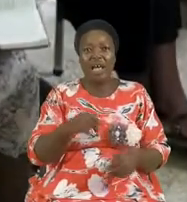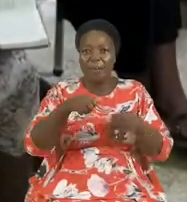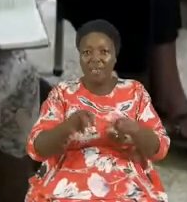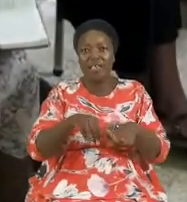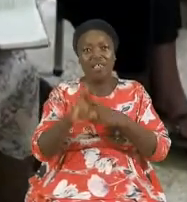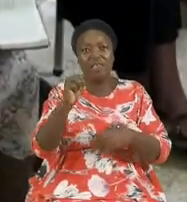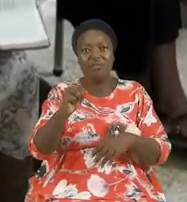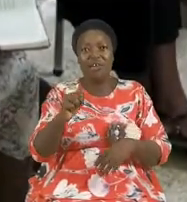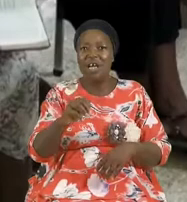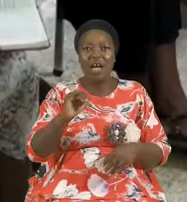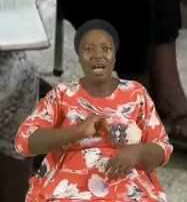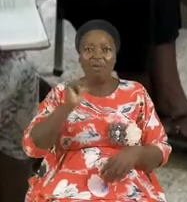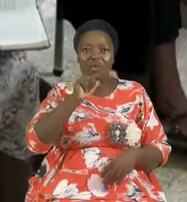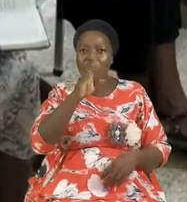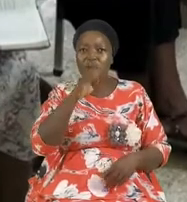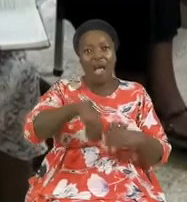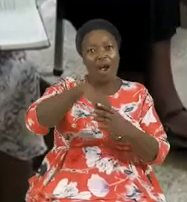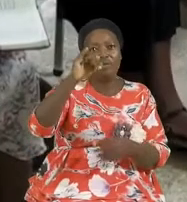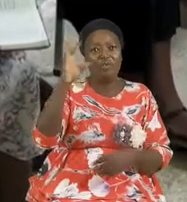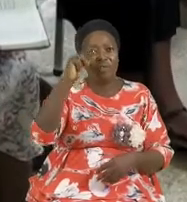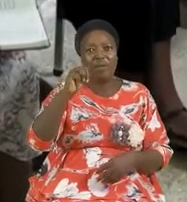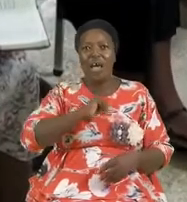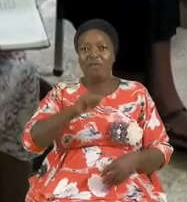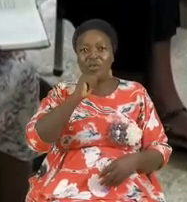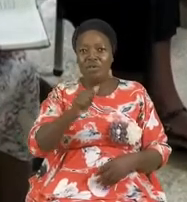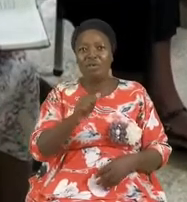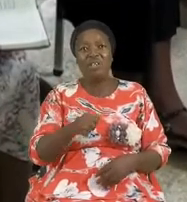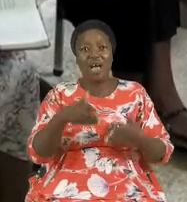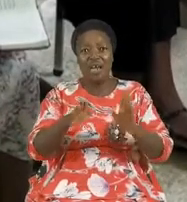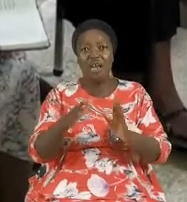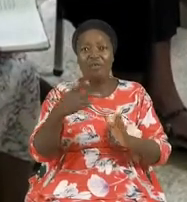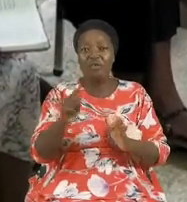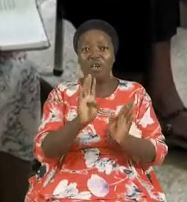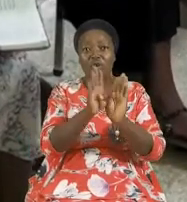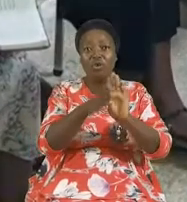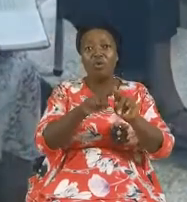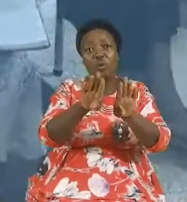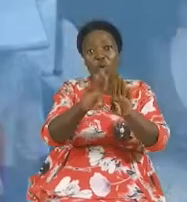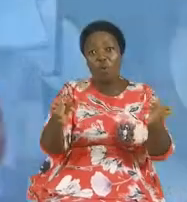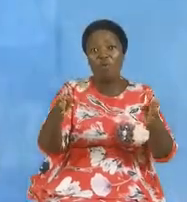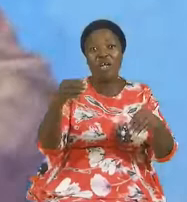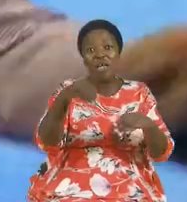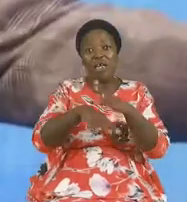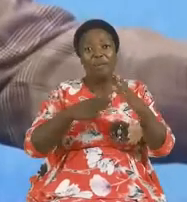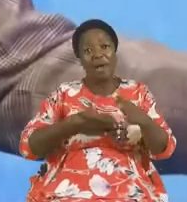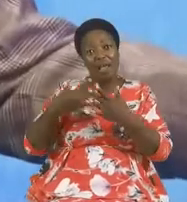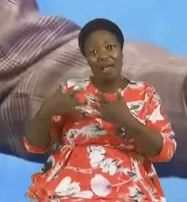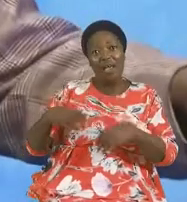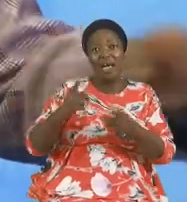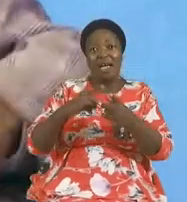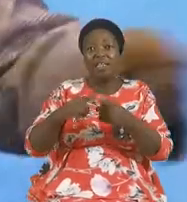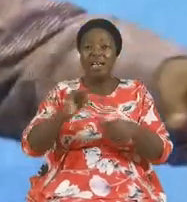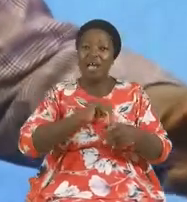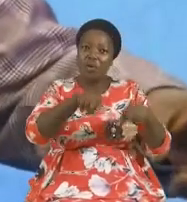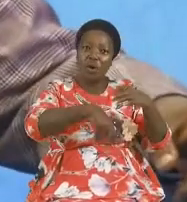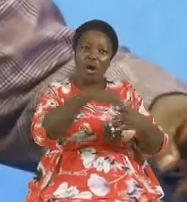it's not a long time, I'll abide in him. I'll not be out of him. I'll not allow the door